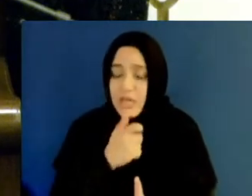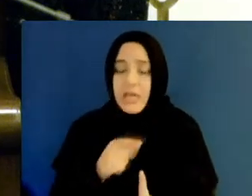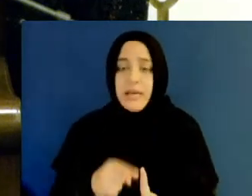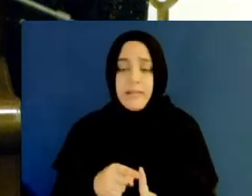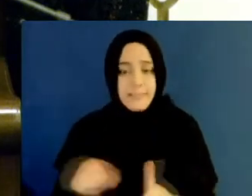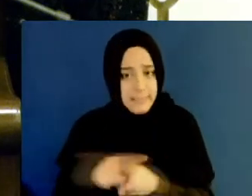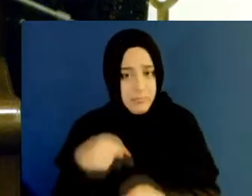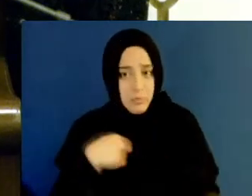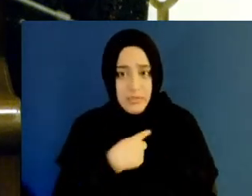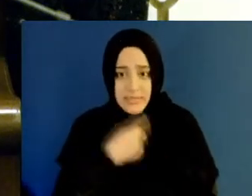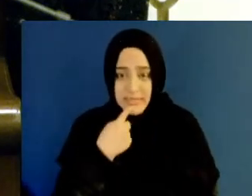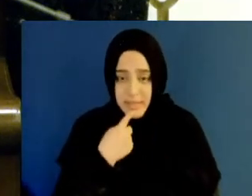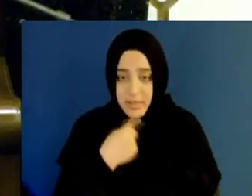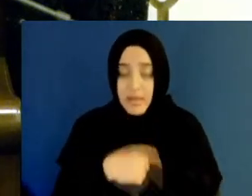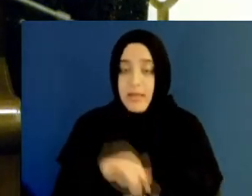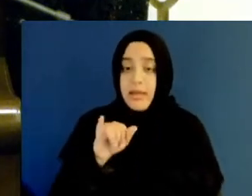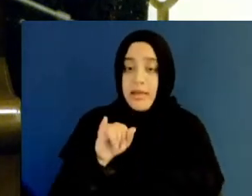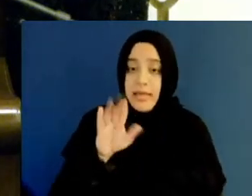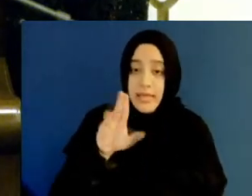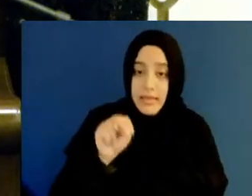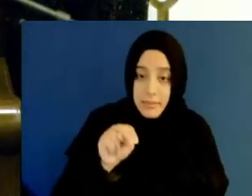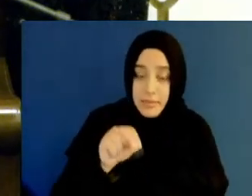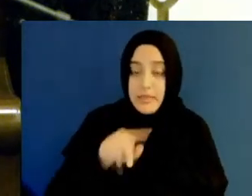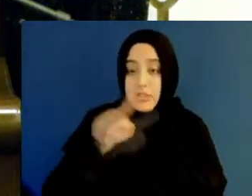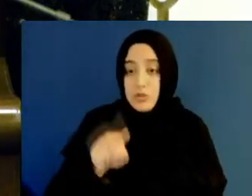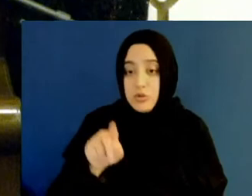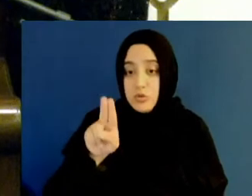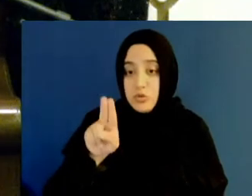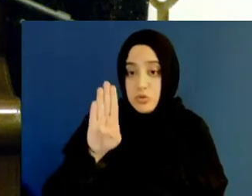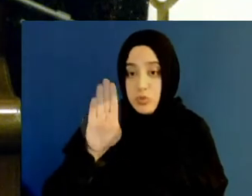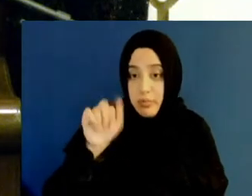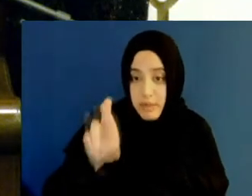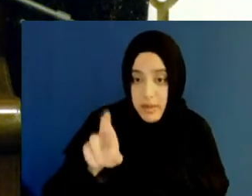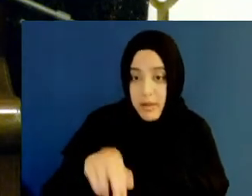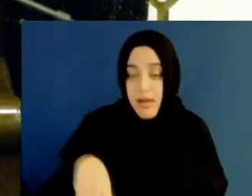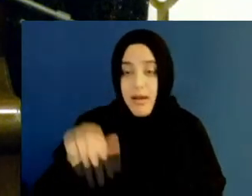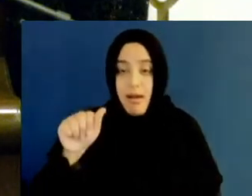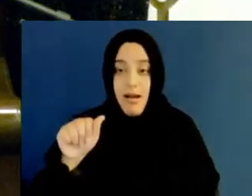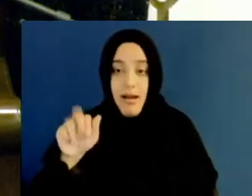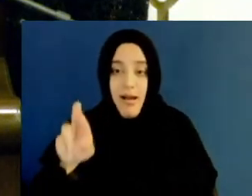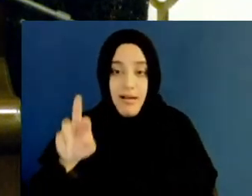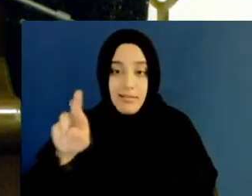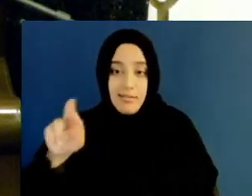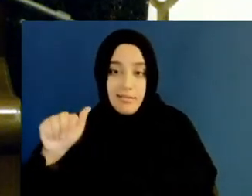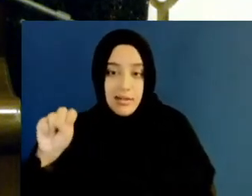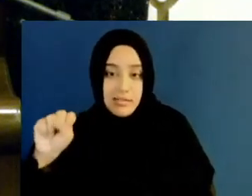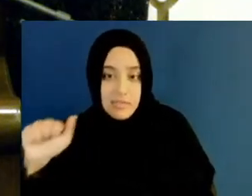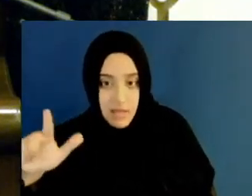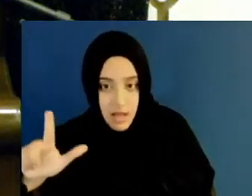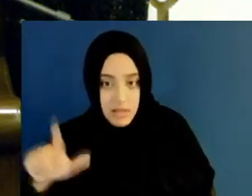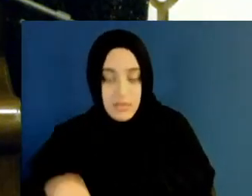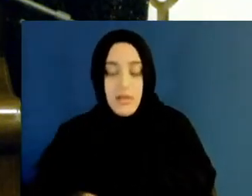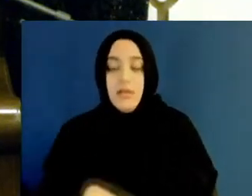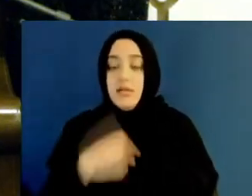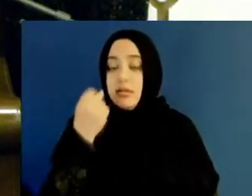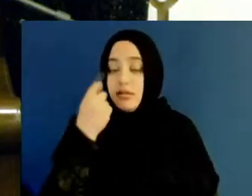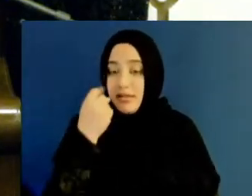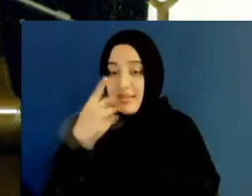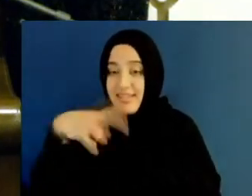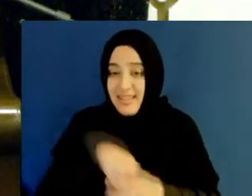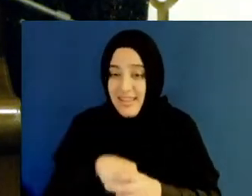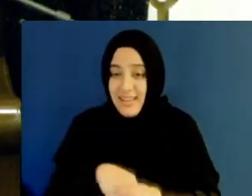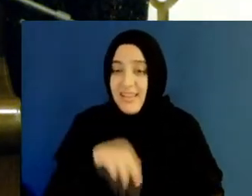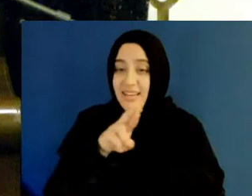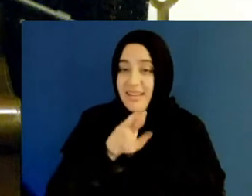Ibn Zubayr al-Rassan, Fudail Ibn Zubayr al-Rassan. In Rijal al-Barqi and